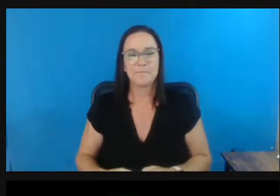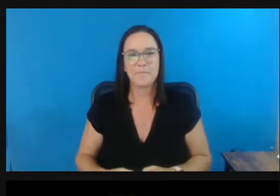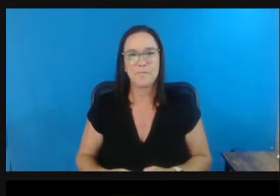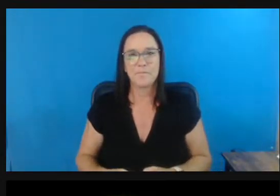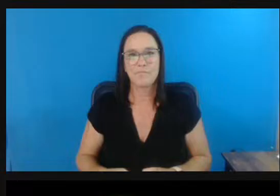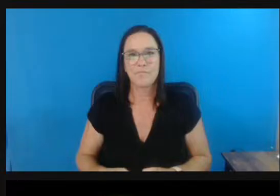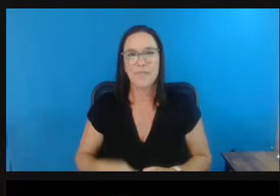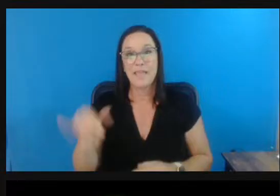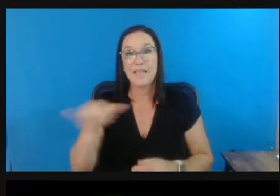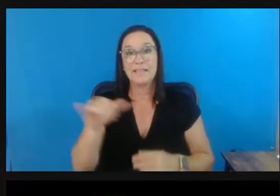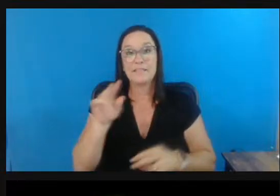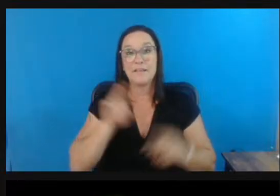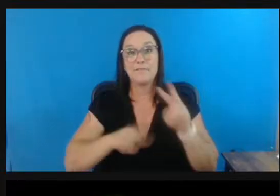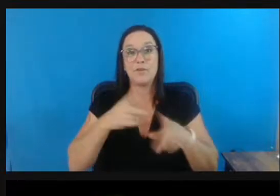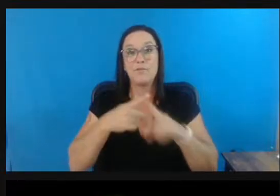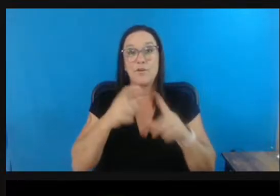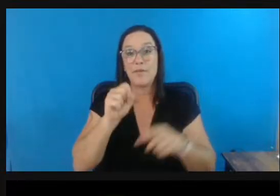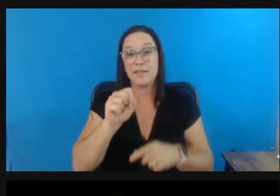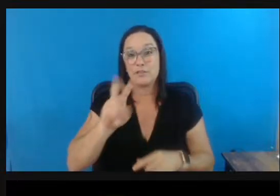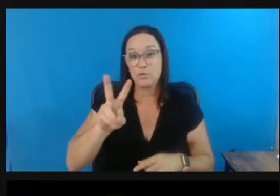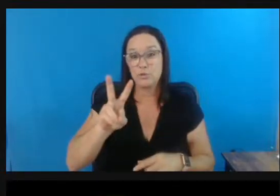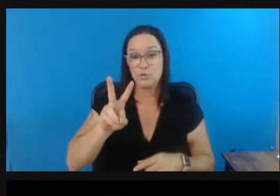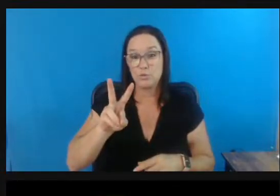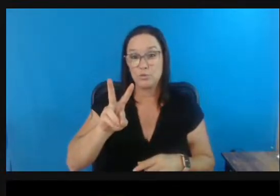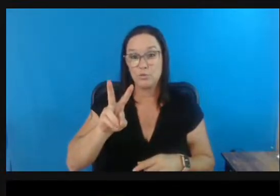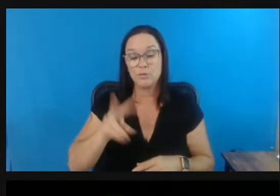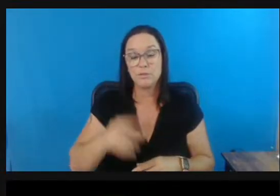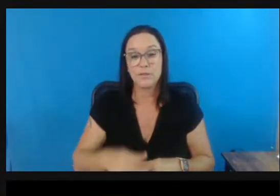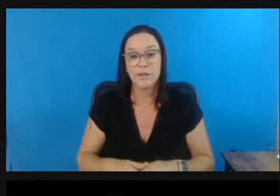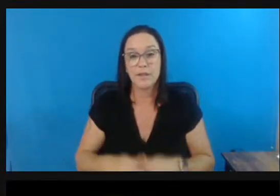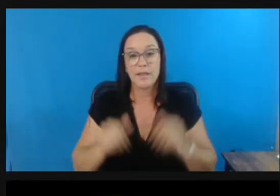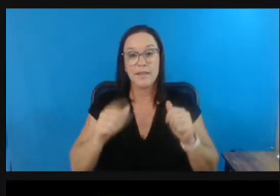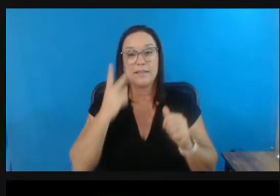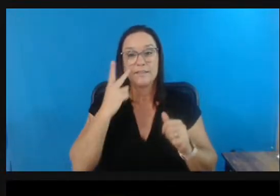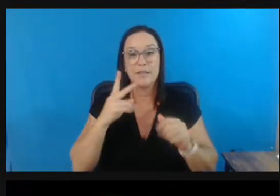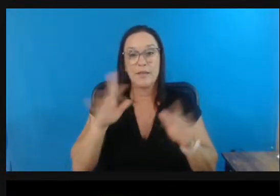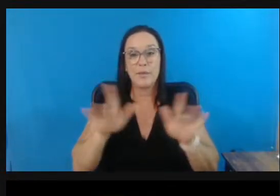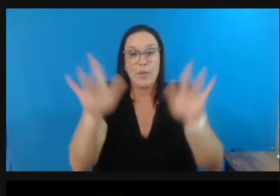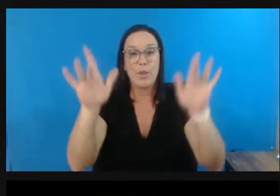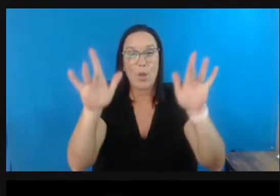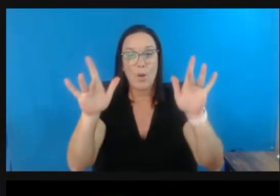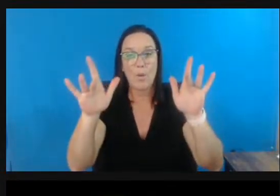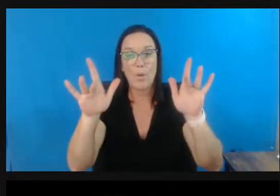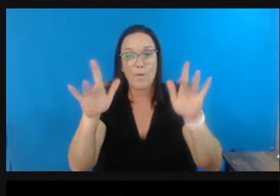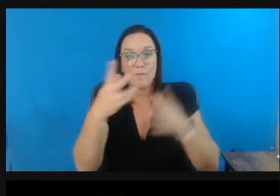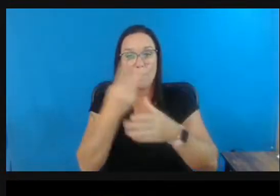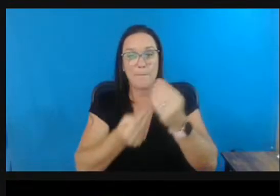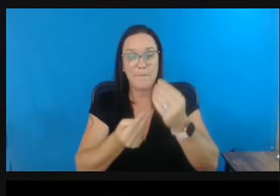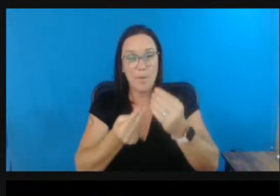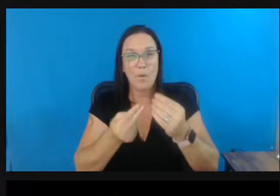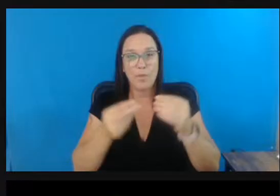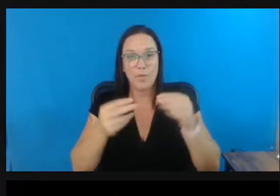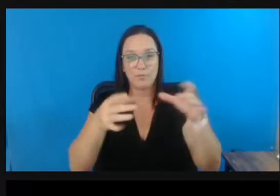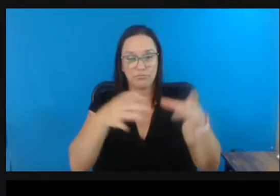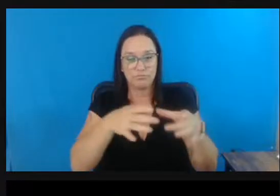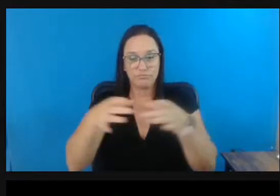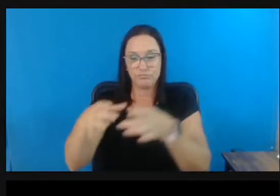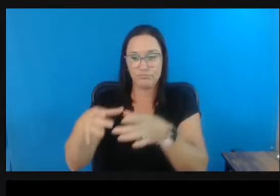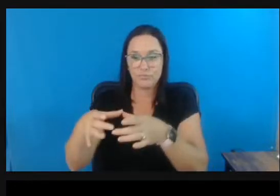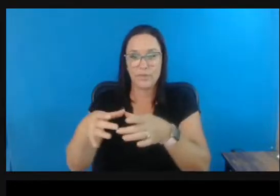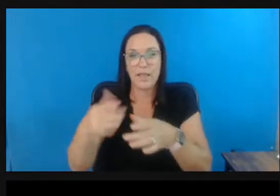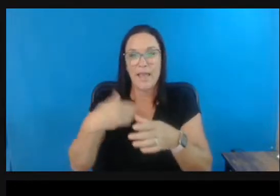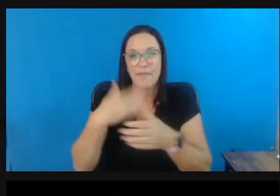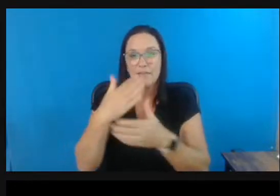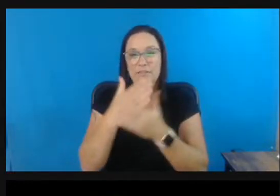That same view from the S2 camera, we saw glow at both pits overnight, with some lava